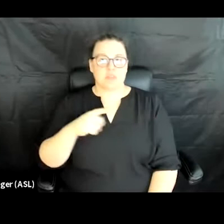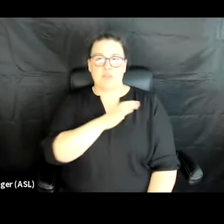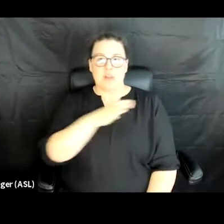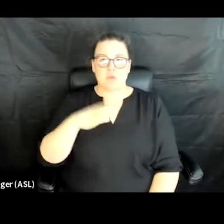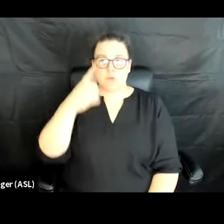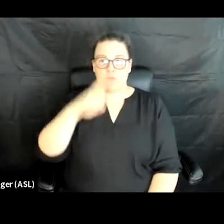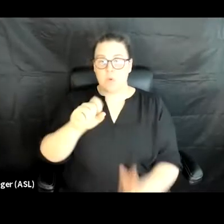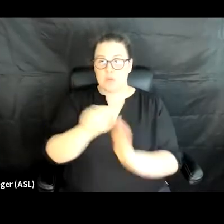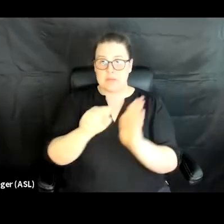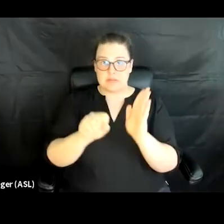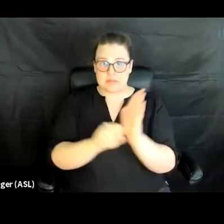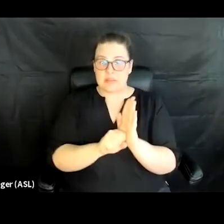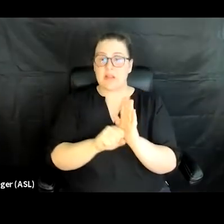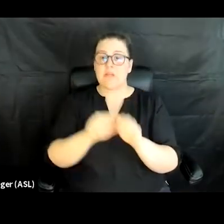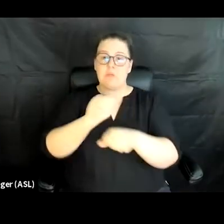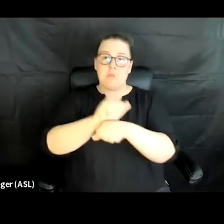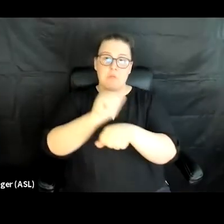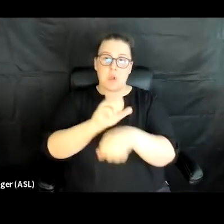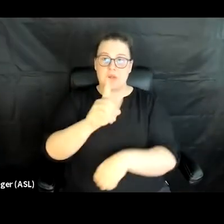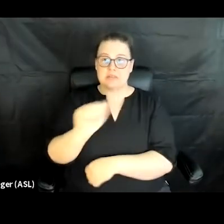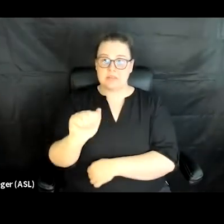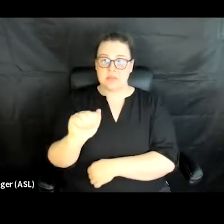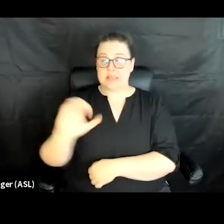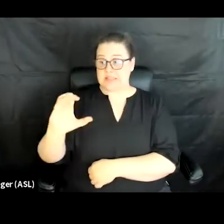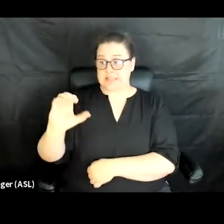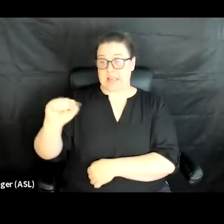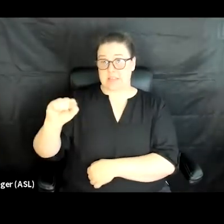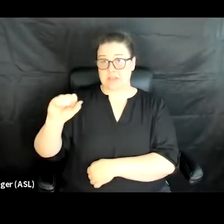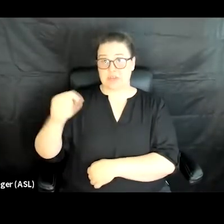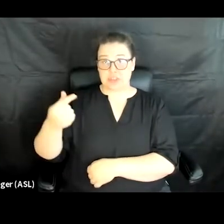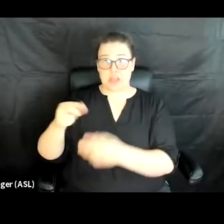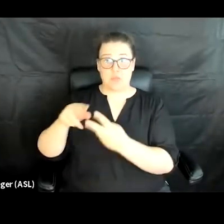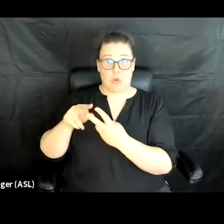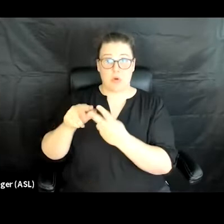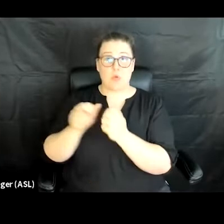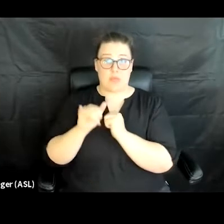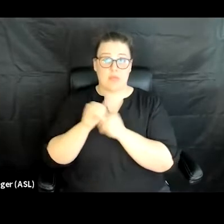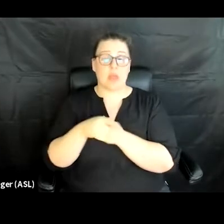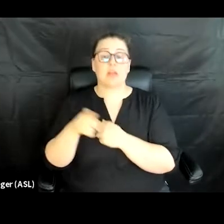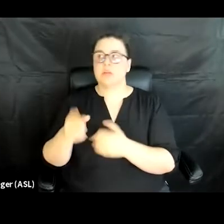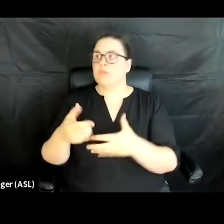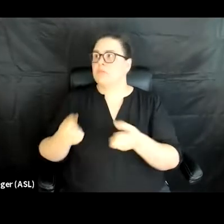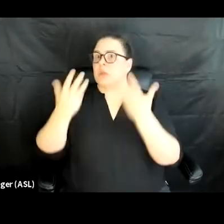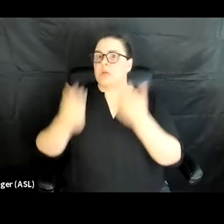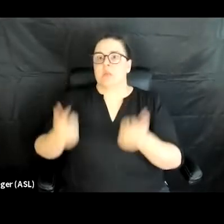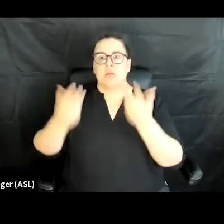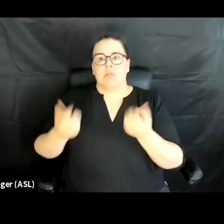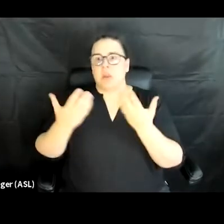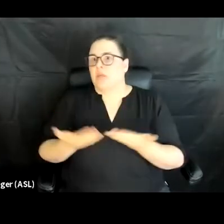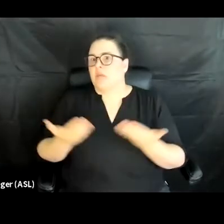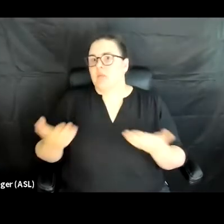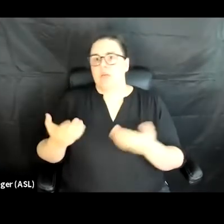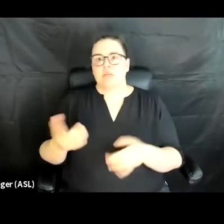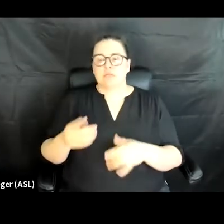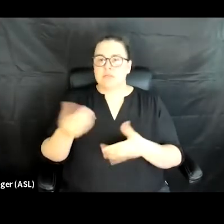Exchange on Employment and Disability, of which CSG is a partner. His many career accomplishments include serving as staff director